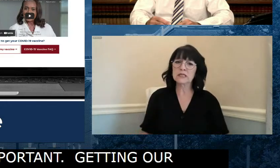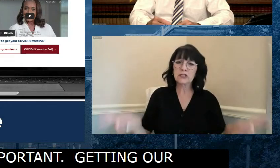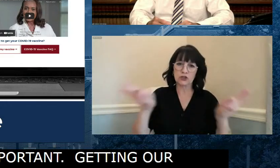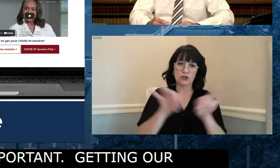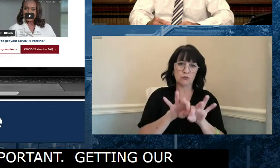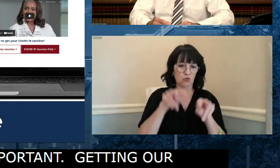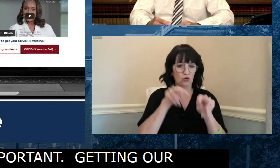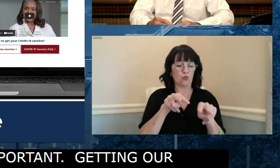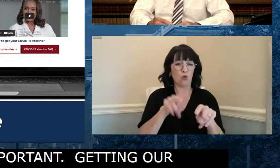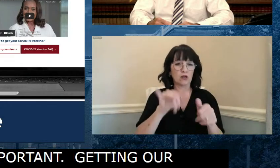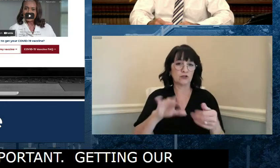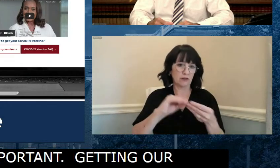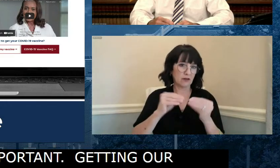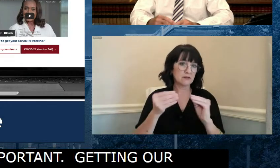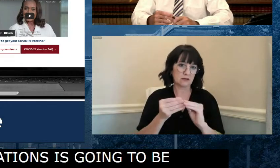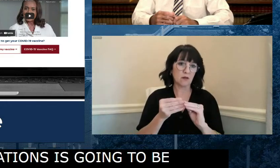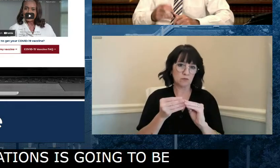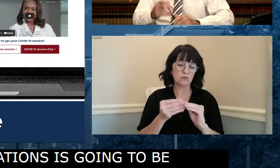in schools. AJ?